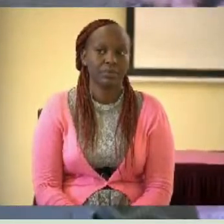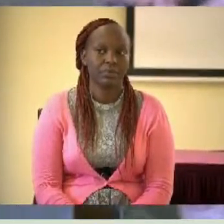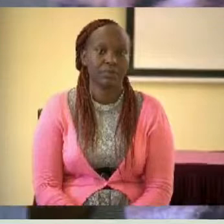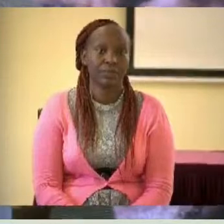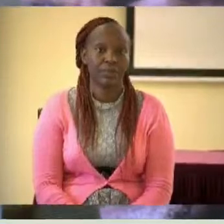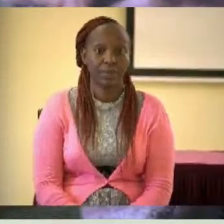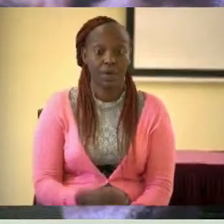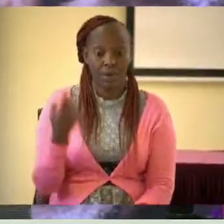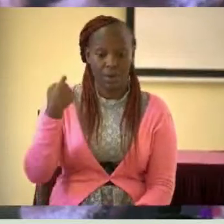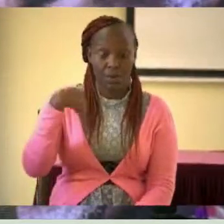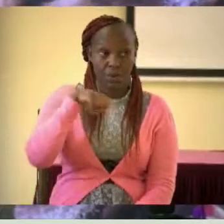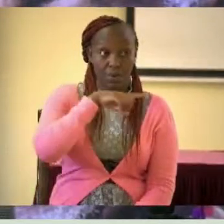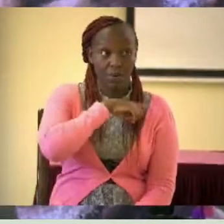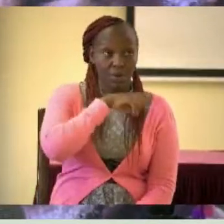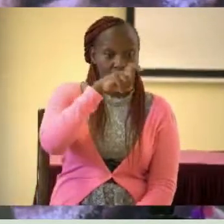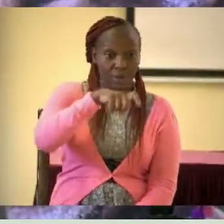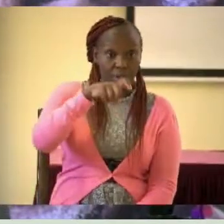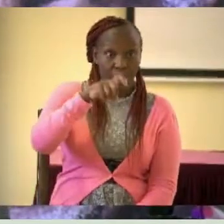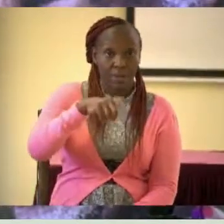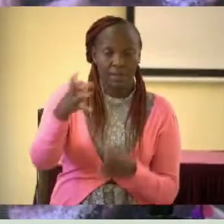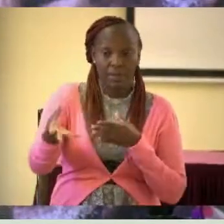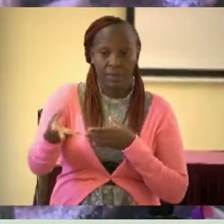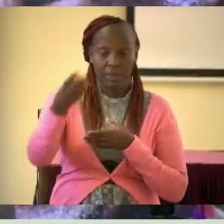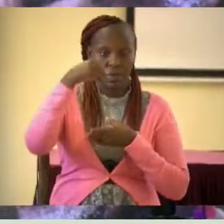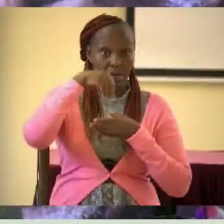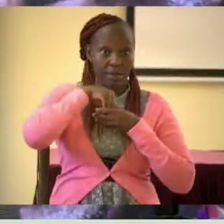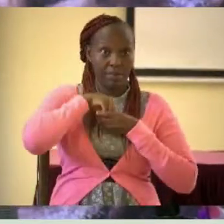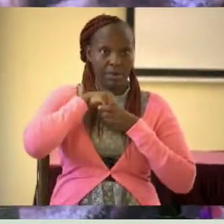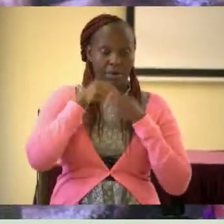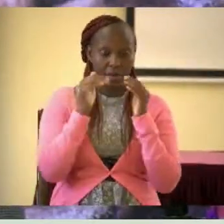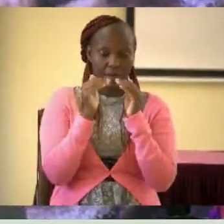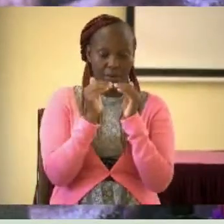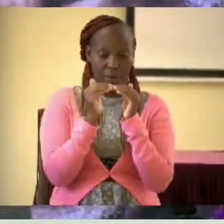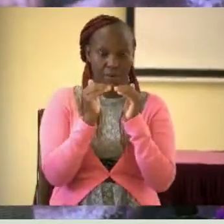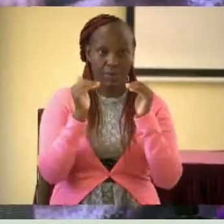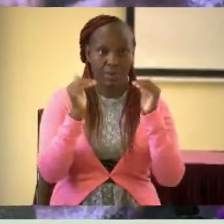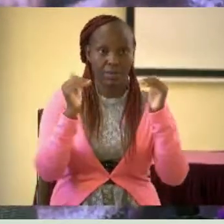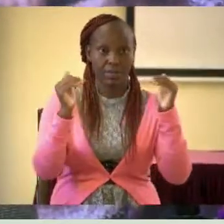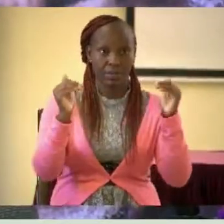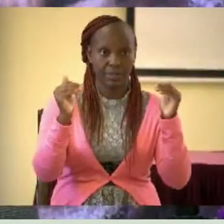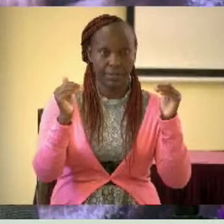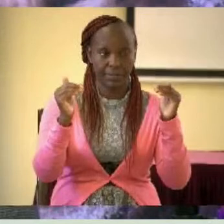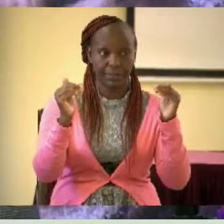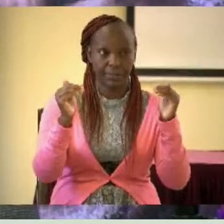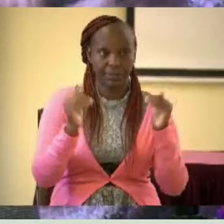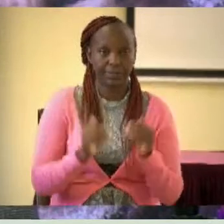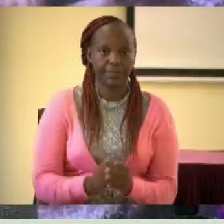we need to embrace equality